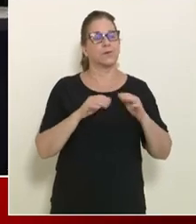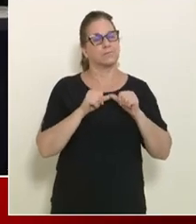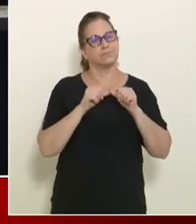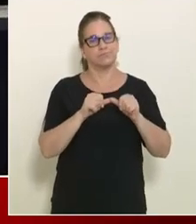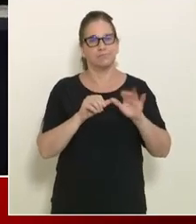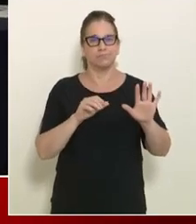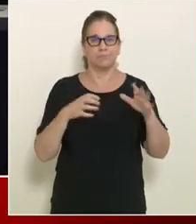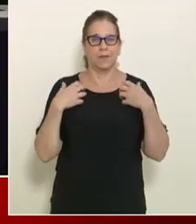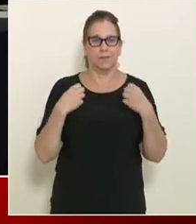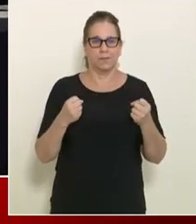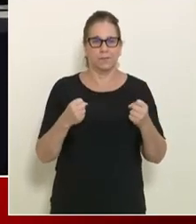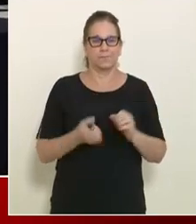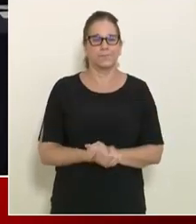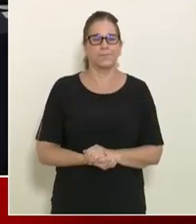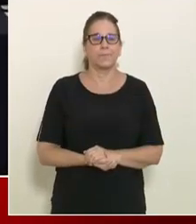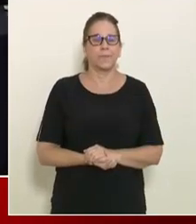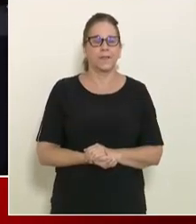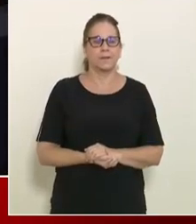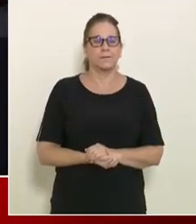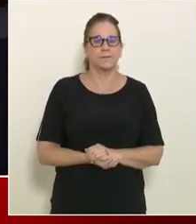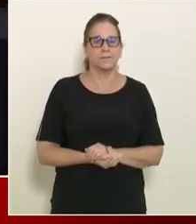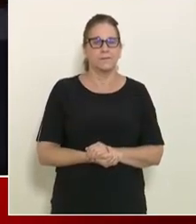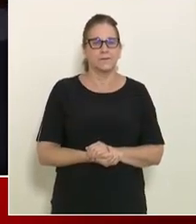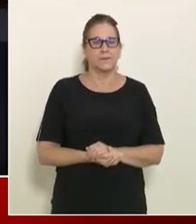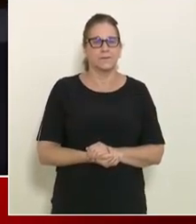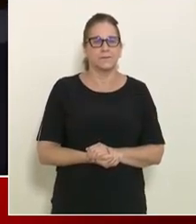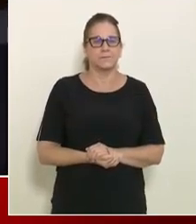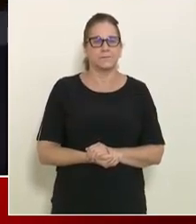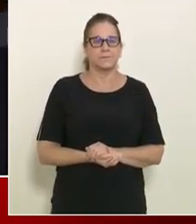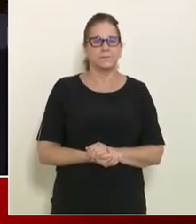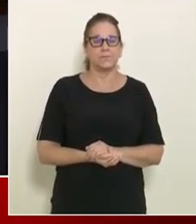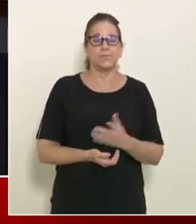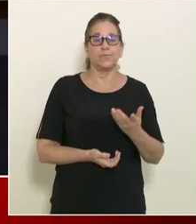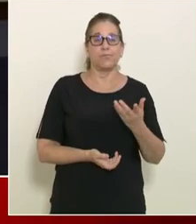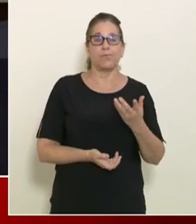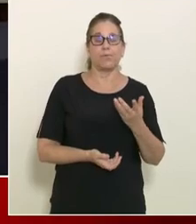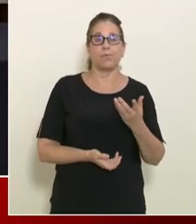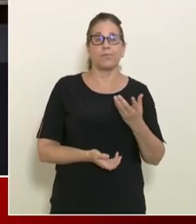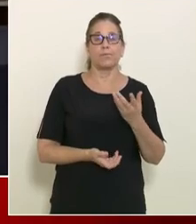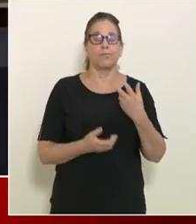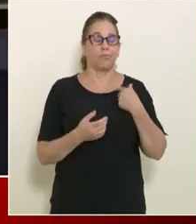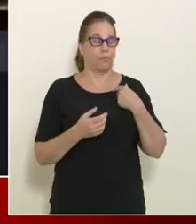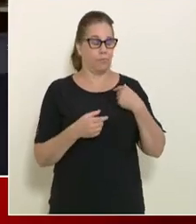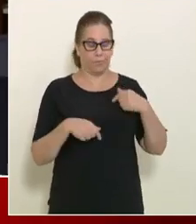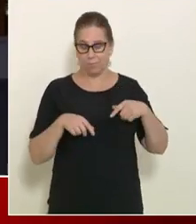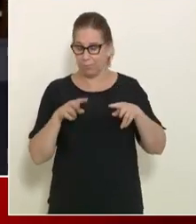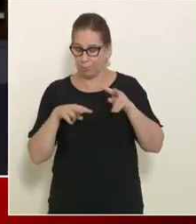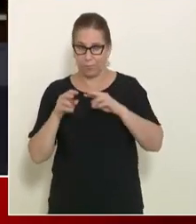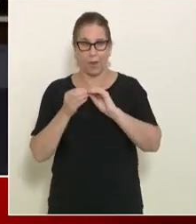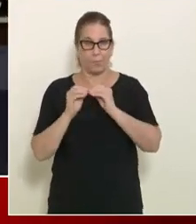to look for how the district is responding to